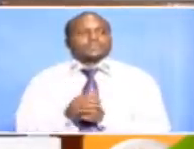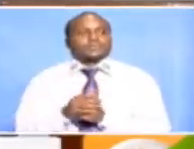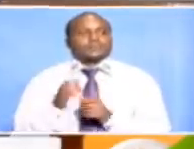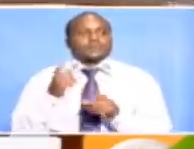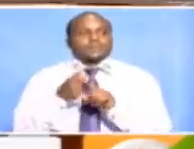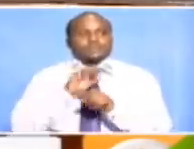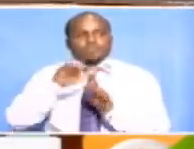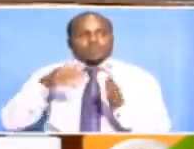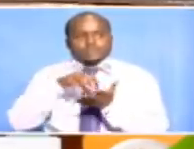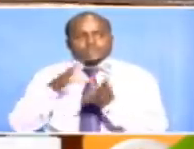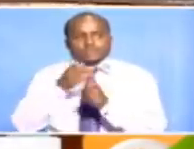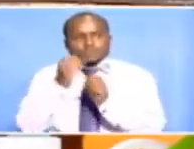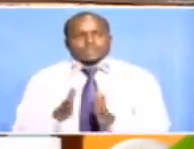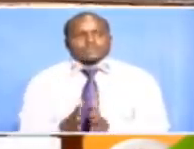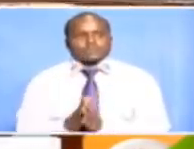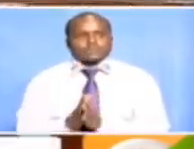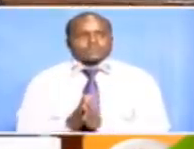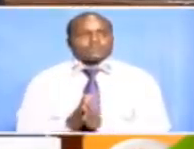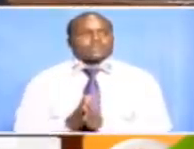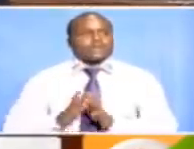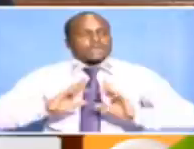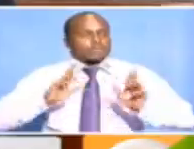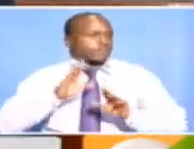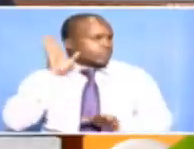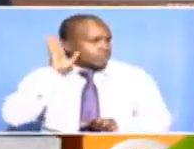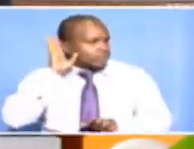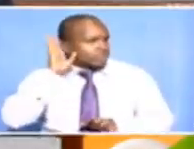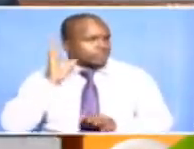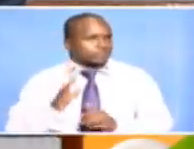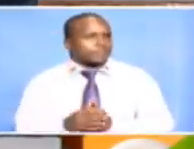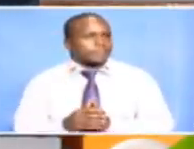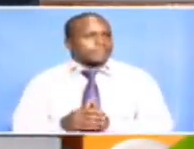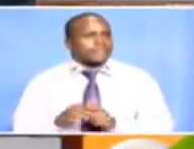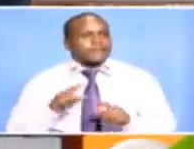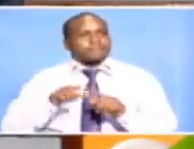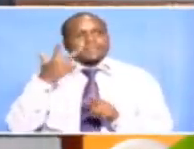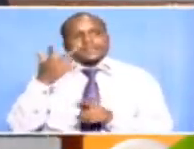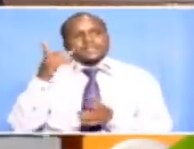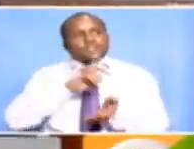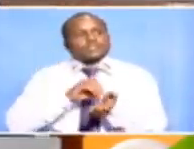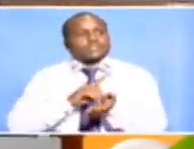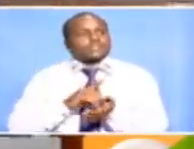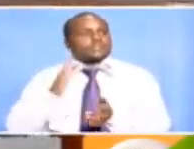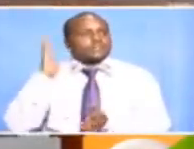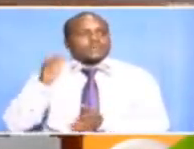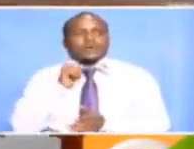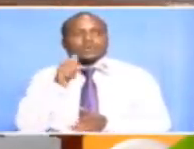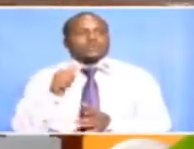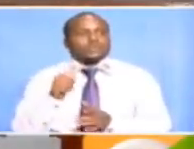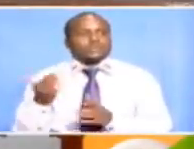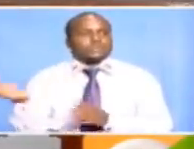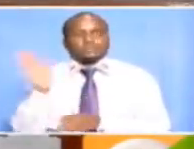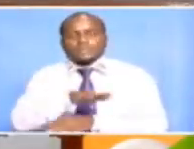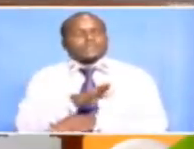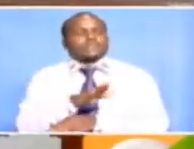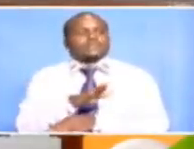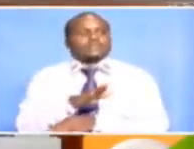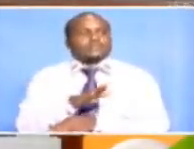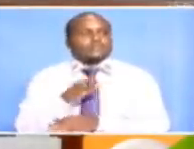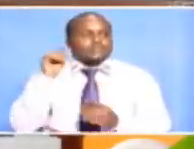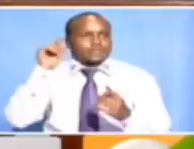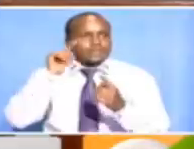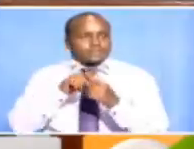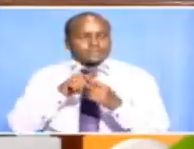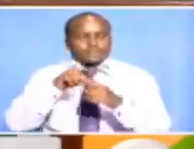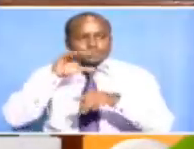the stakeholders in this field. And you're willing to listen? And I'm willing to listen. Okay, there's a but tweet here. But these three doctors, I will not reinsert them until we